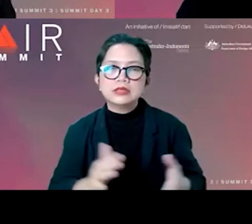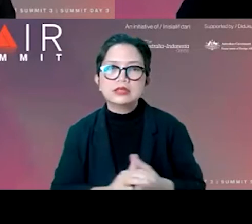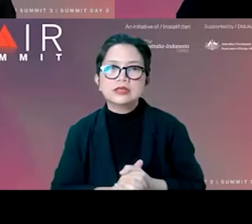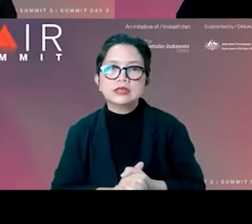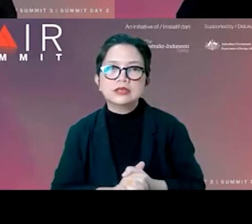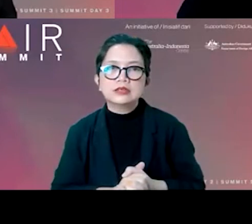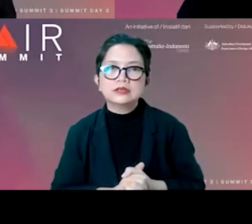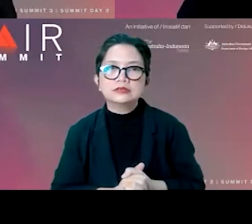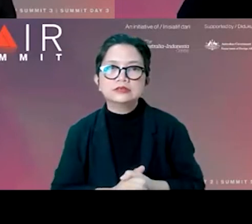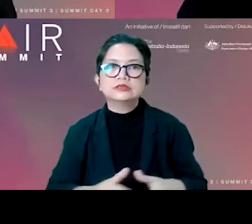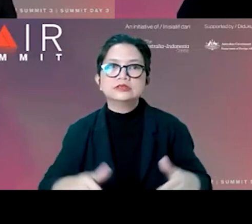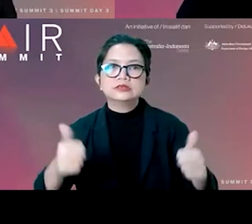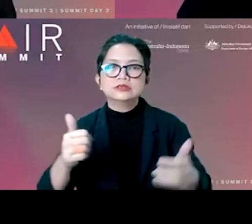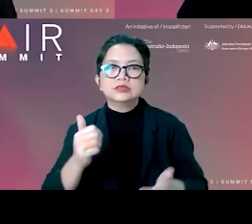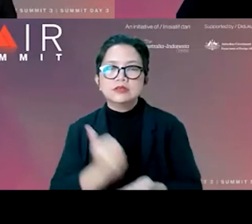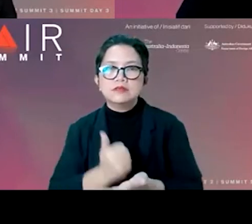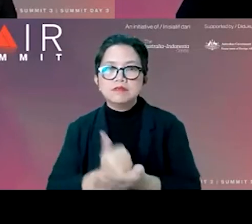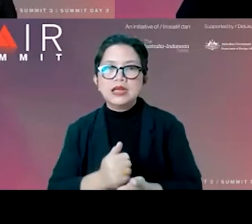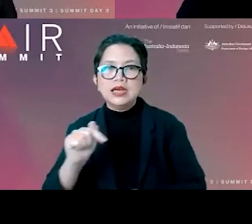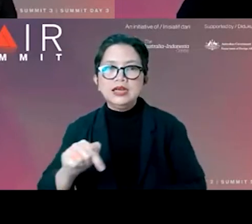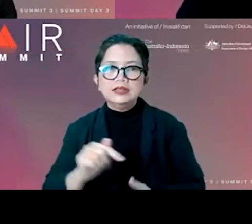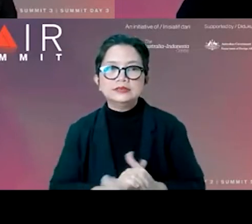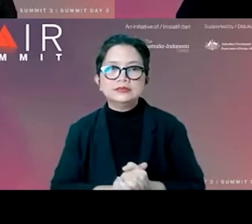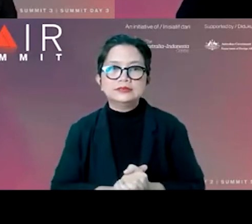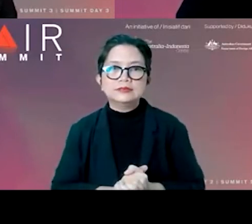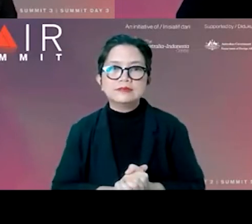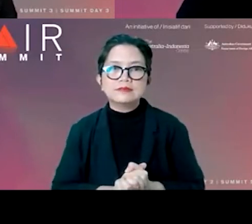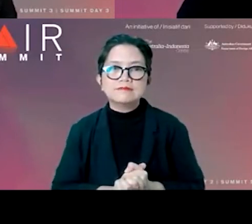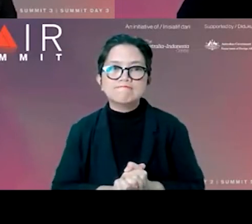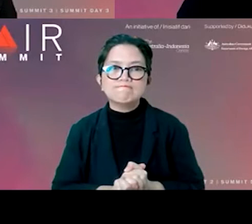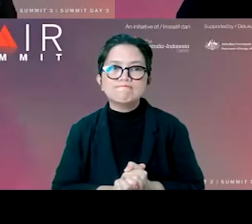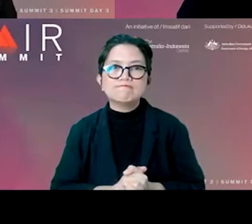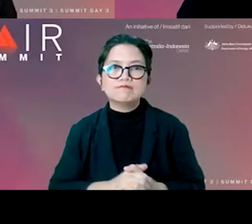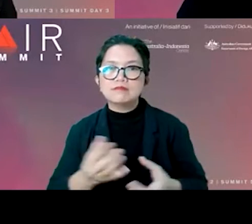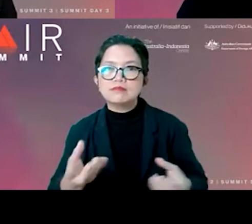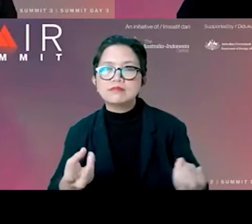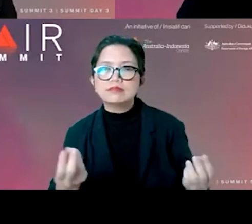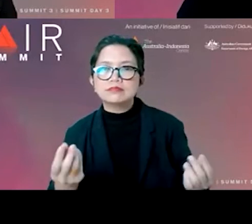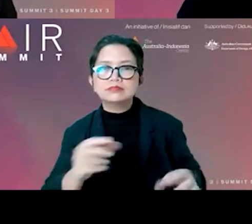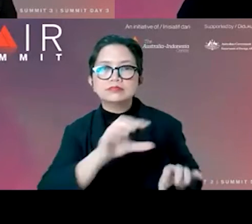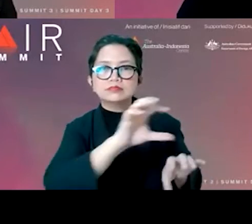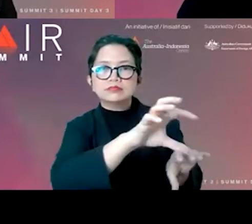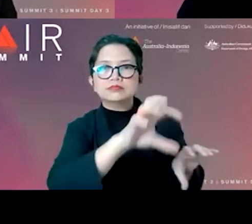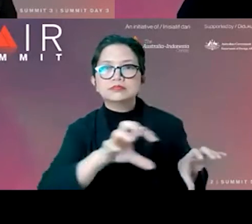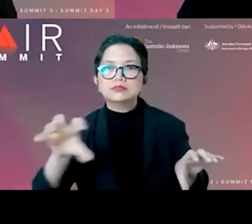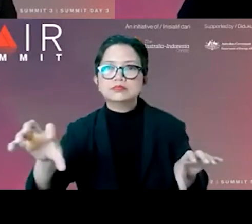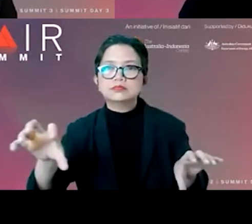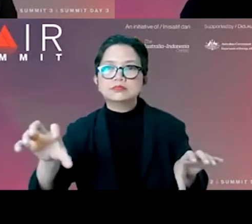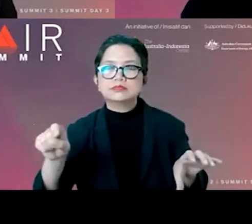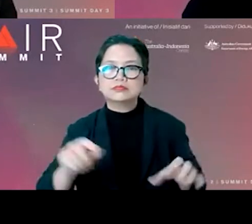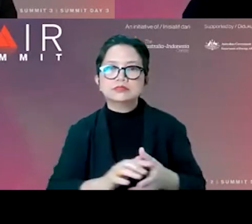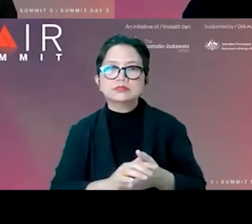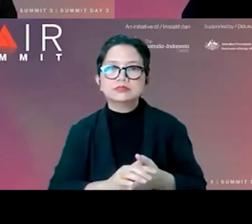static approach. That's why clear opportunity to have such as a trade-off